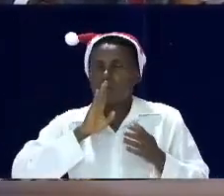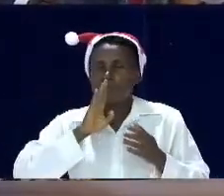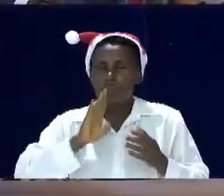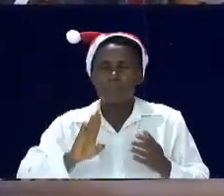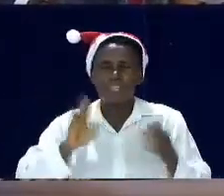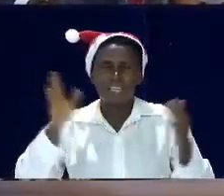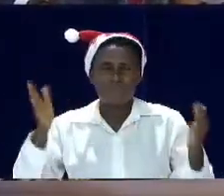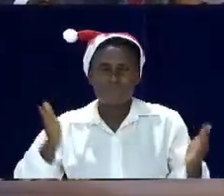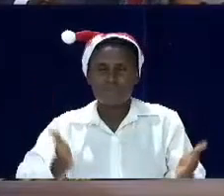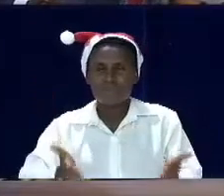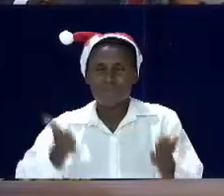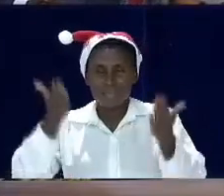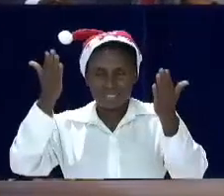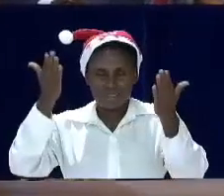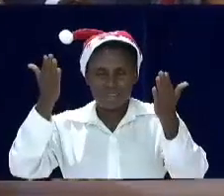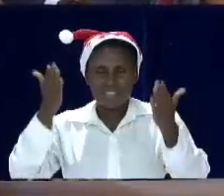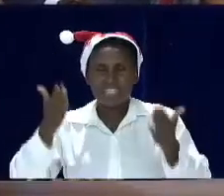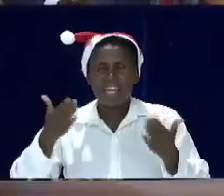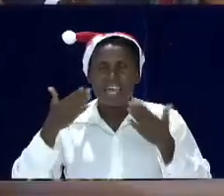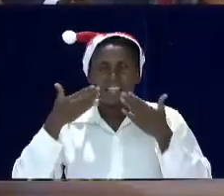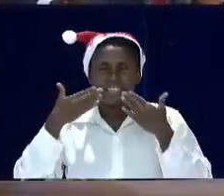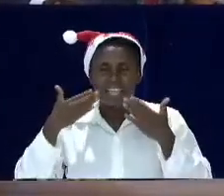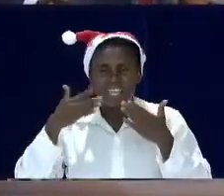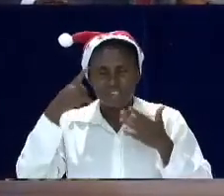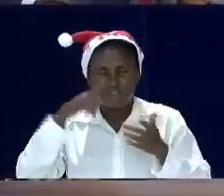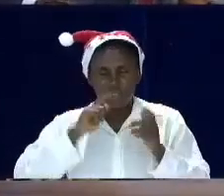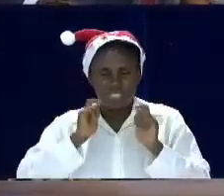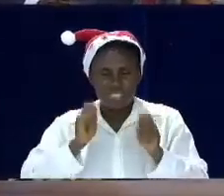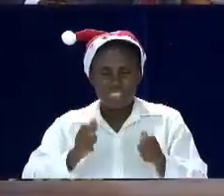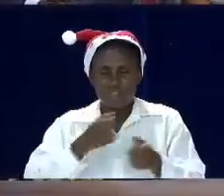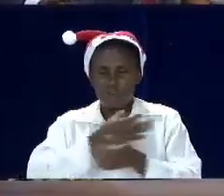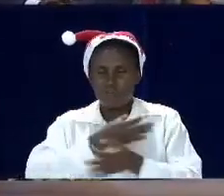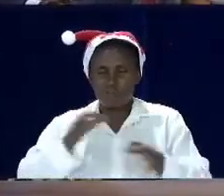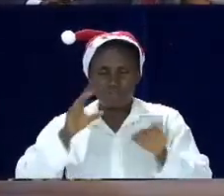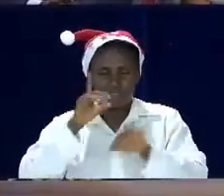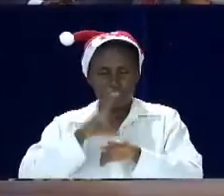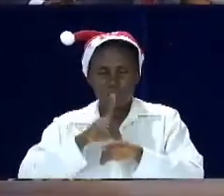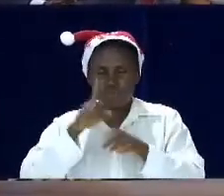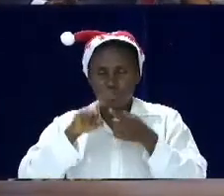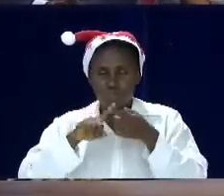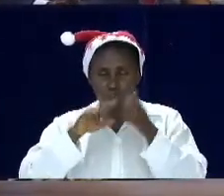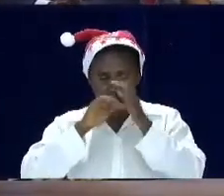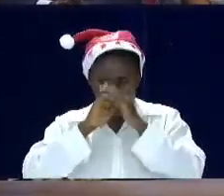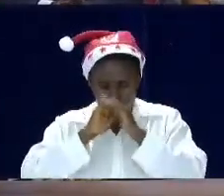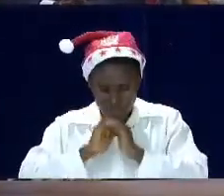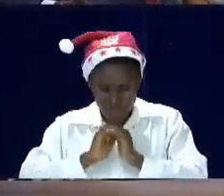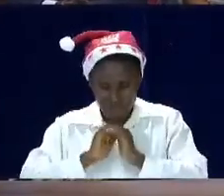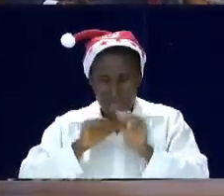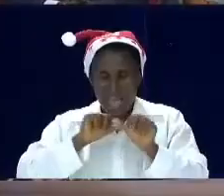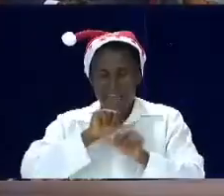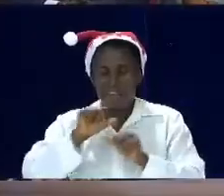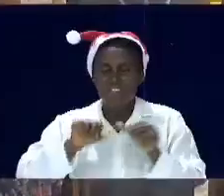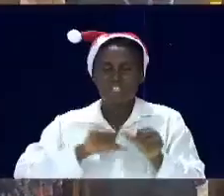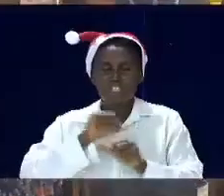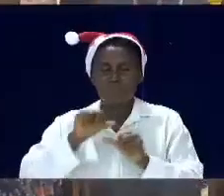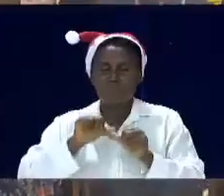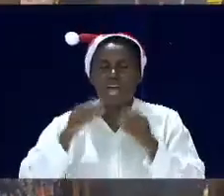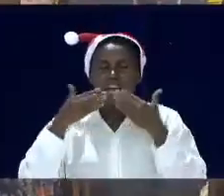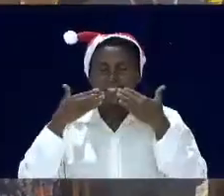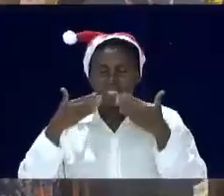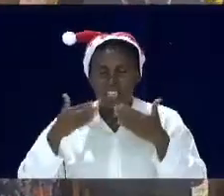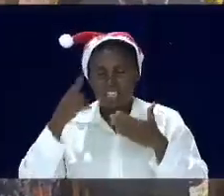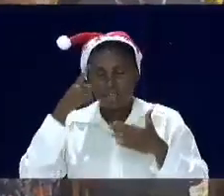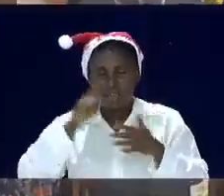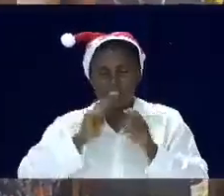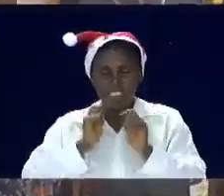magnified. Thank you for the gift of freedom to worship and to fellowship. Thank you for the gift of this